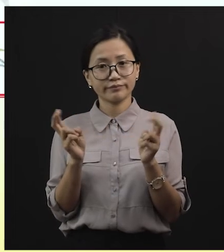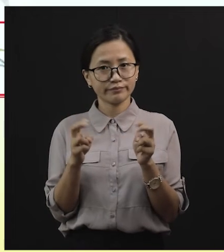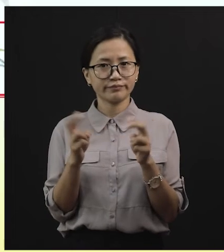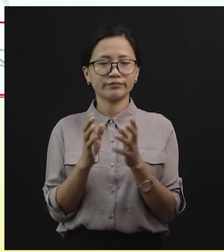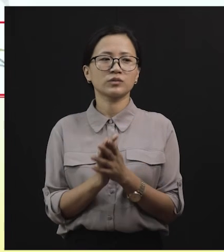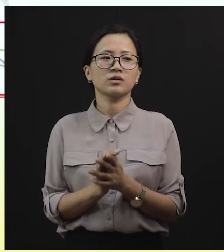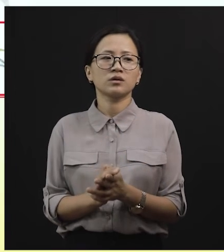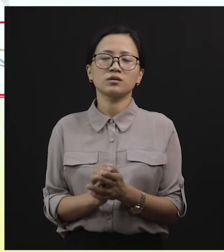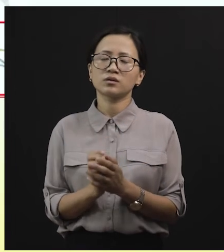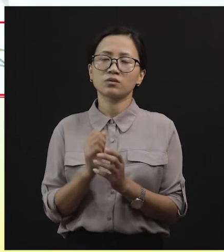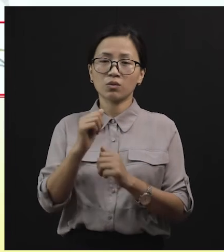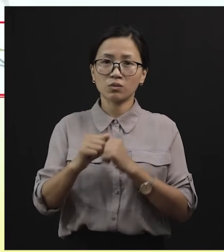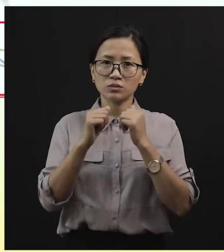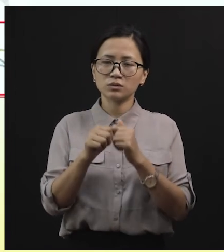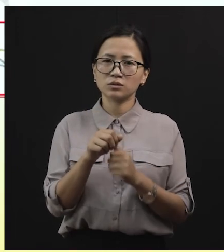seahorse,